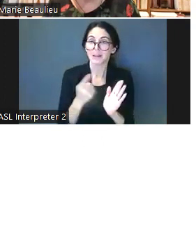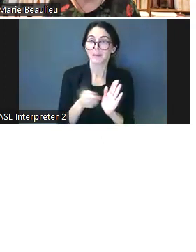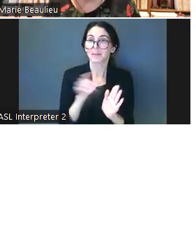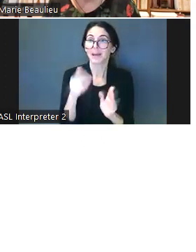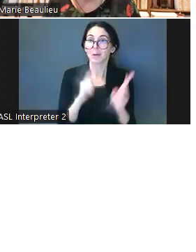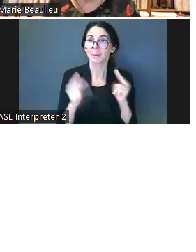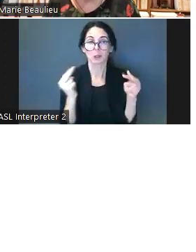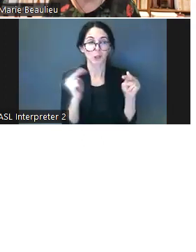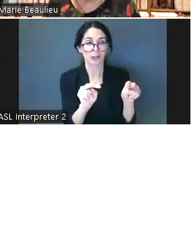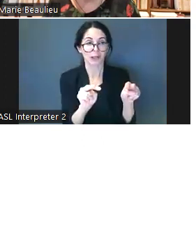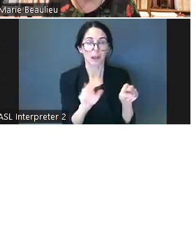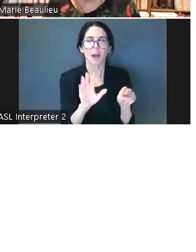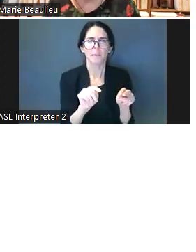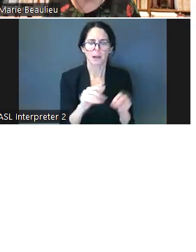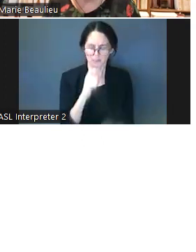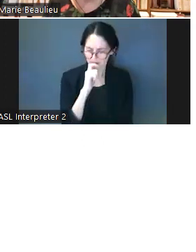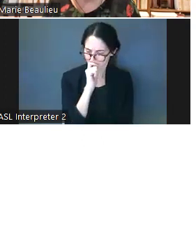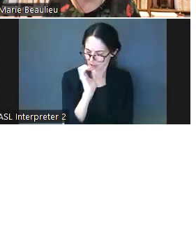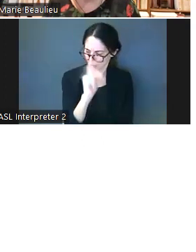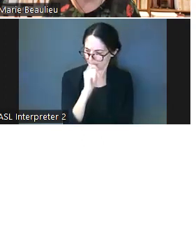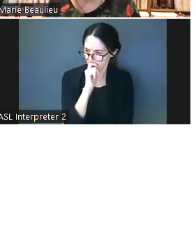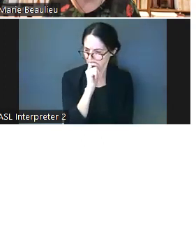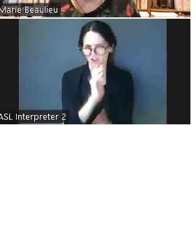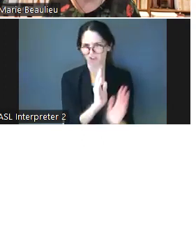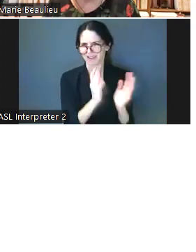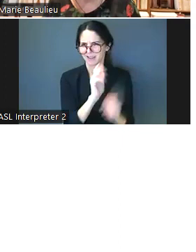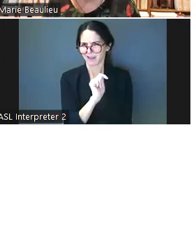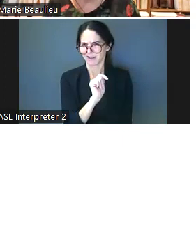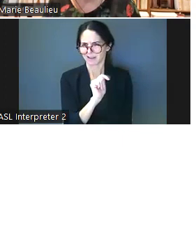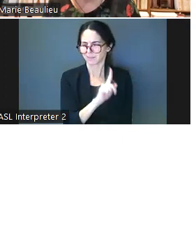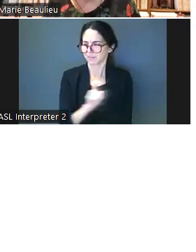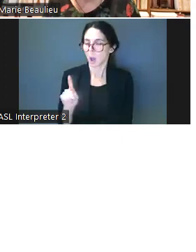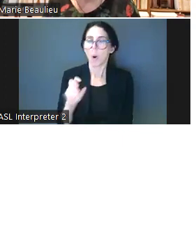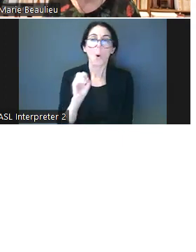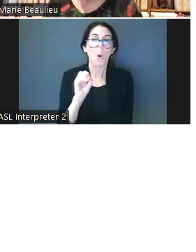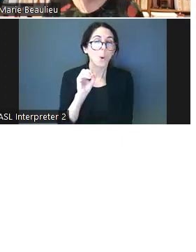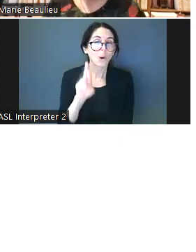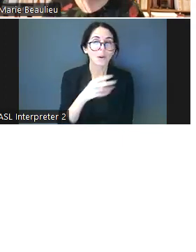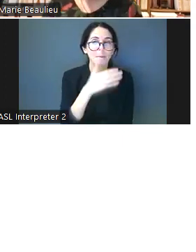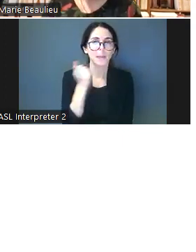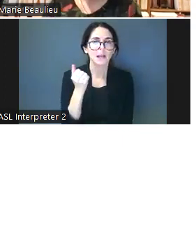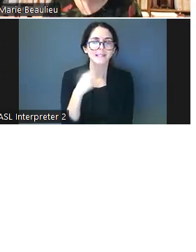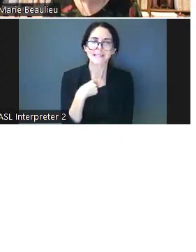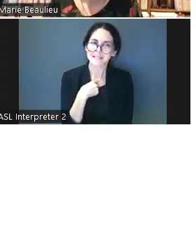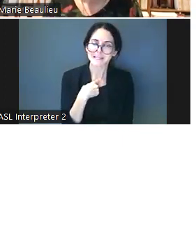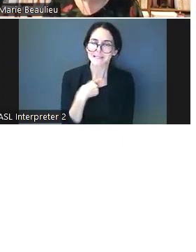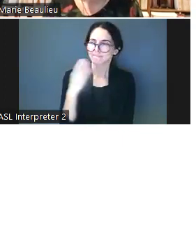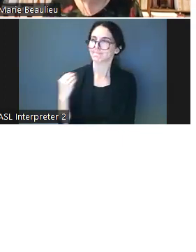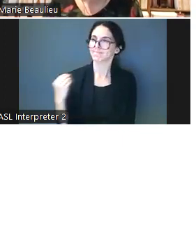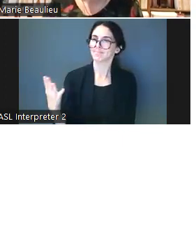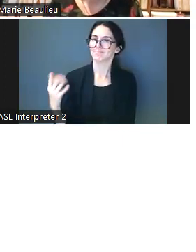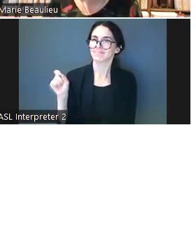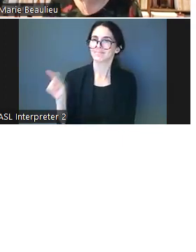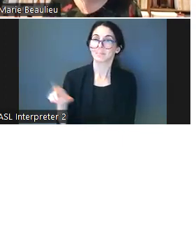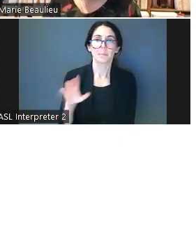but then I say to myself, okay, should we leave that alone, or would it be better to tell someone about it? But who do